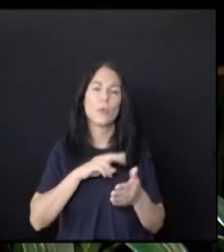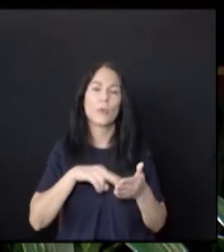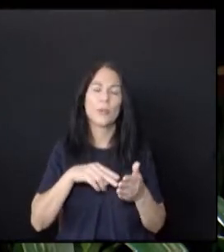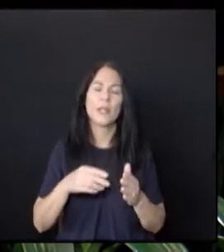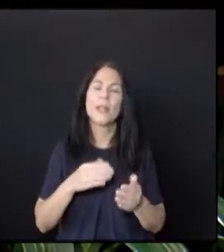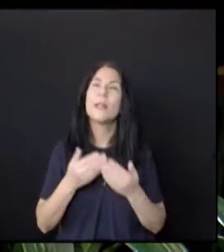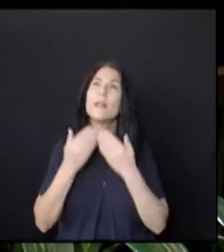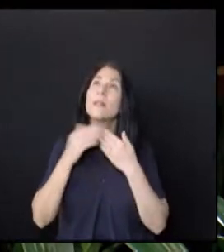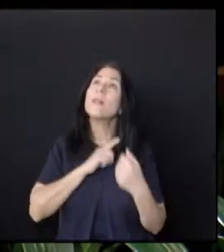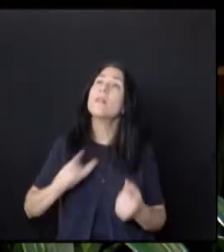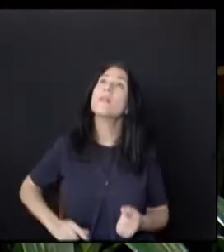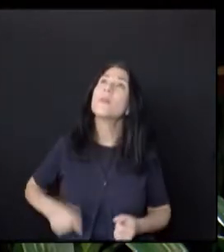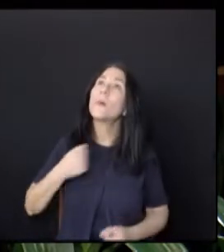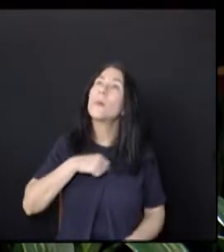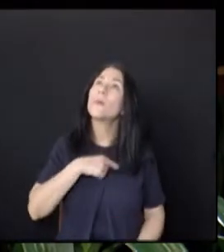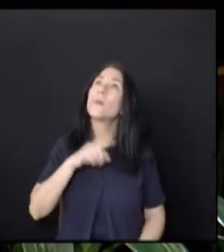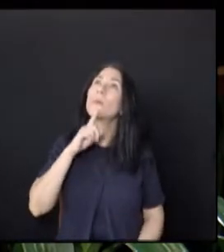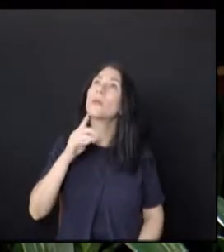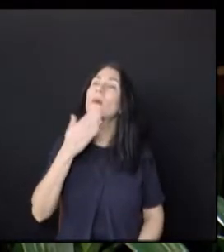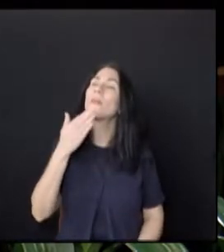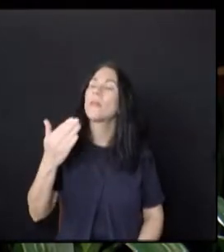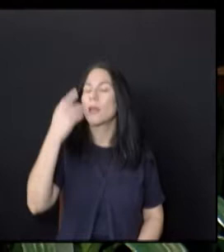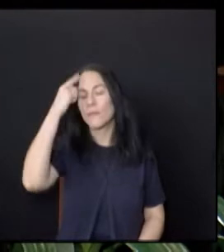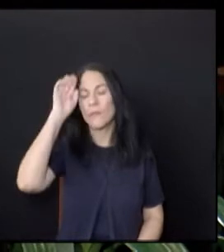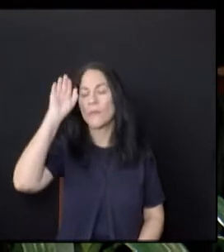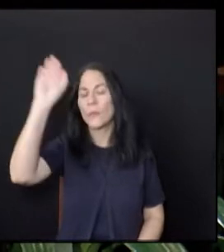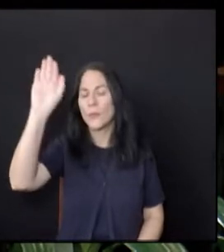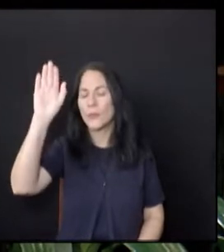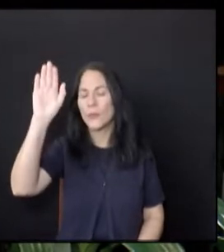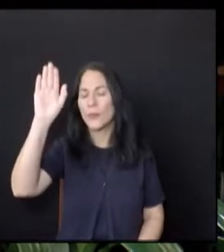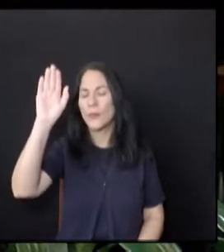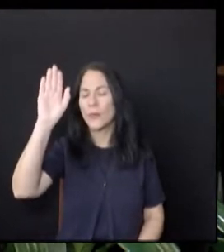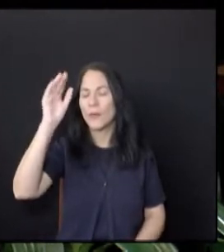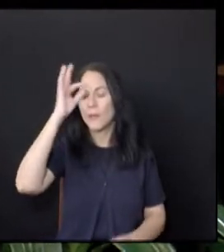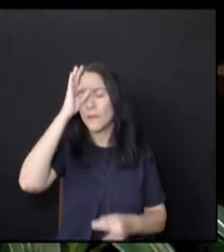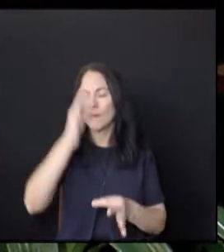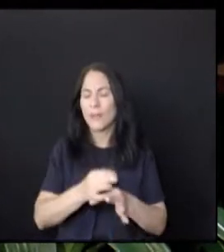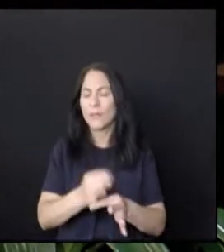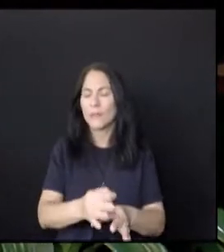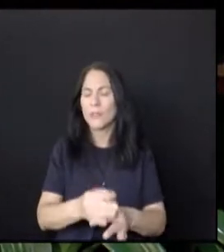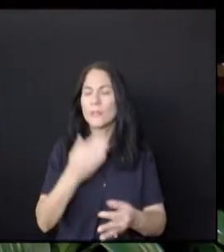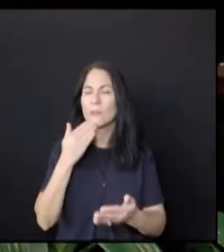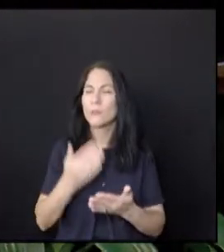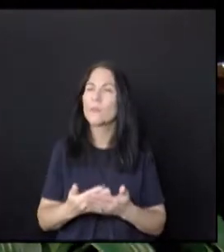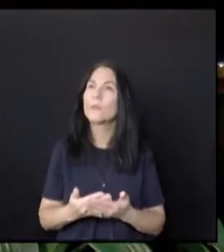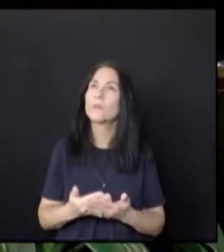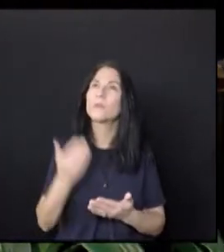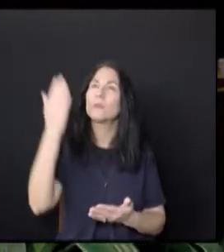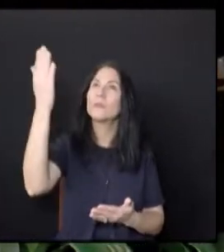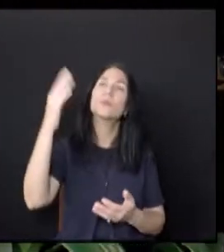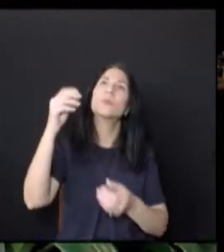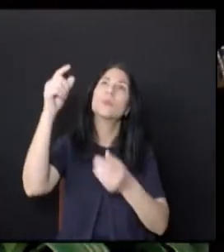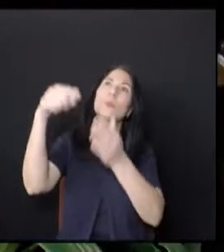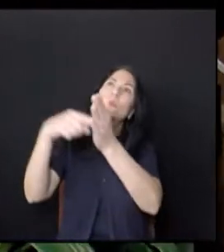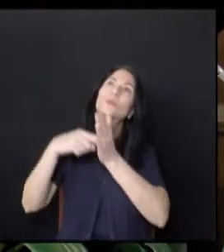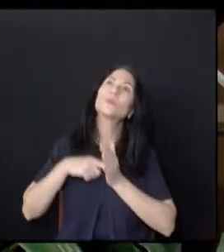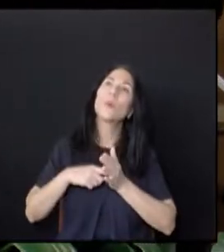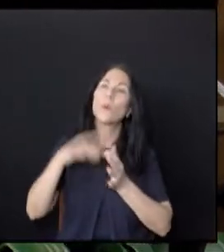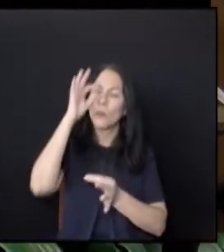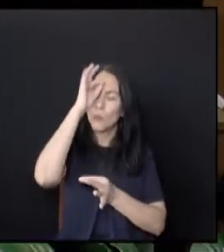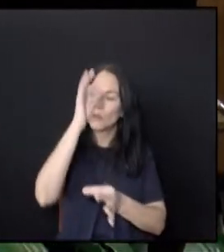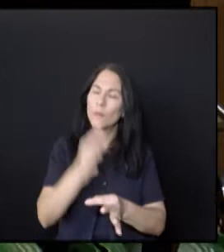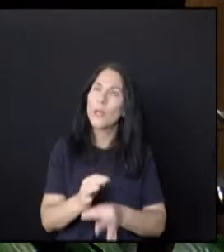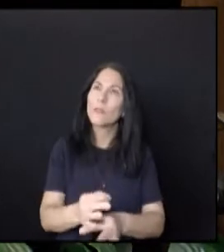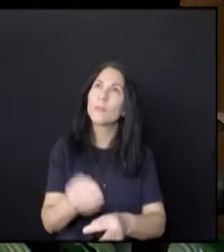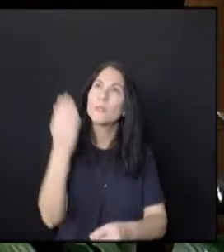are thankful. We are so thankful for your faithfulness, the goodness that you show, the faithfulness that